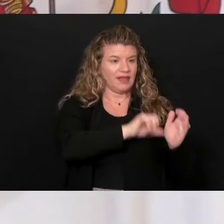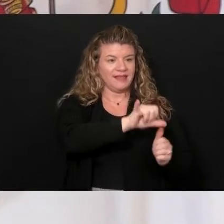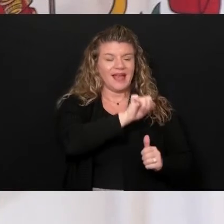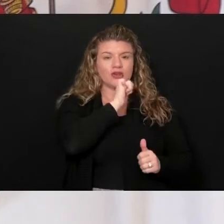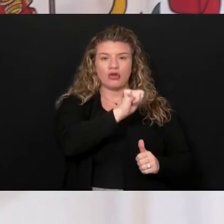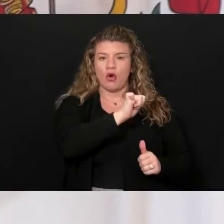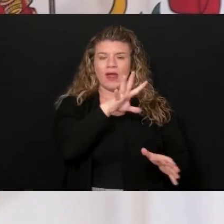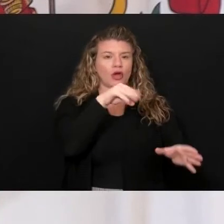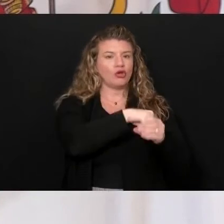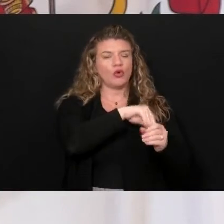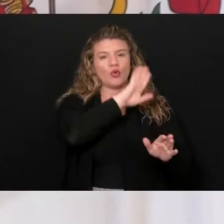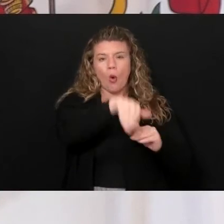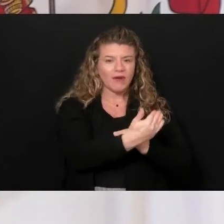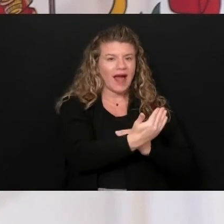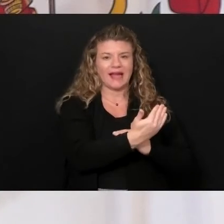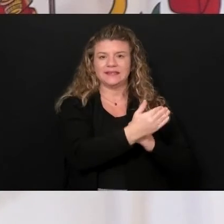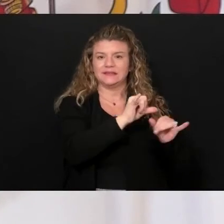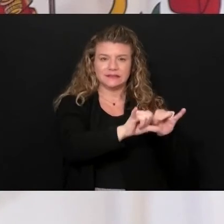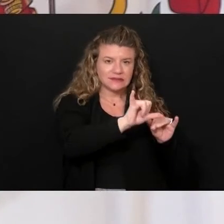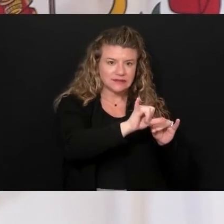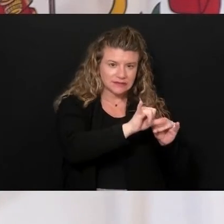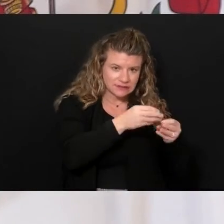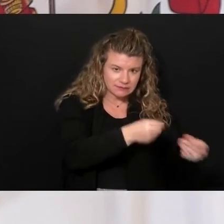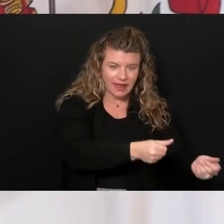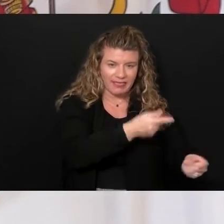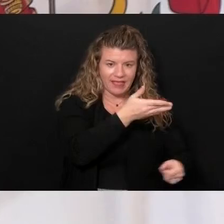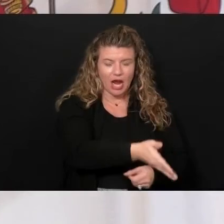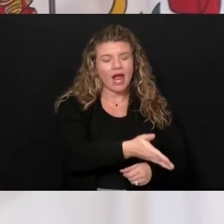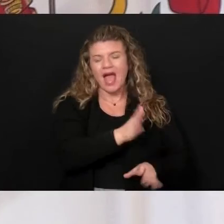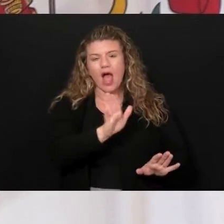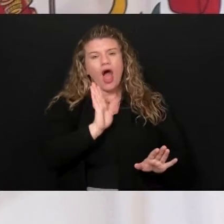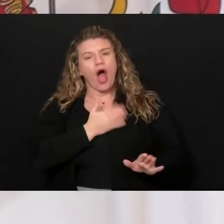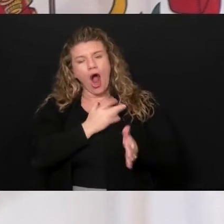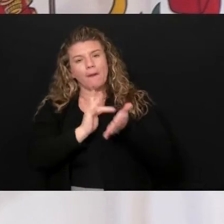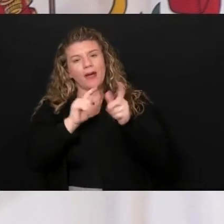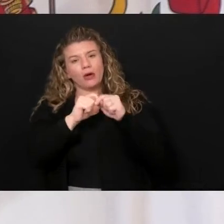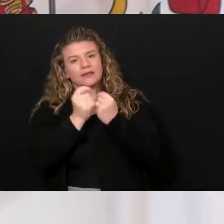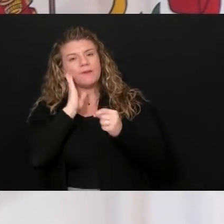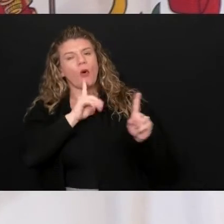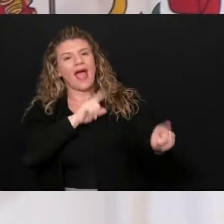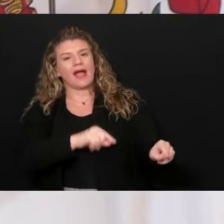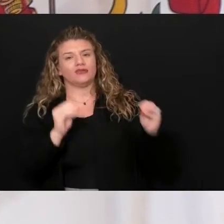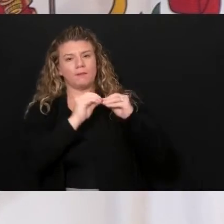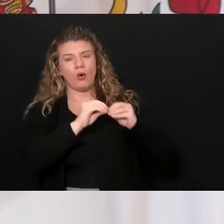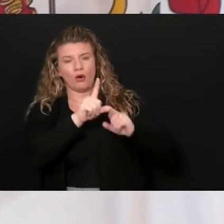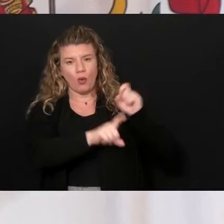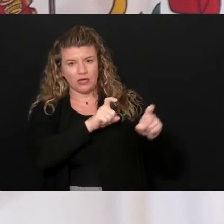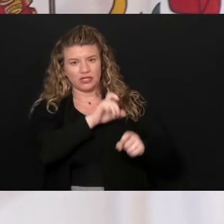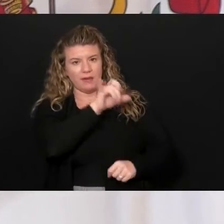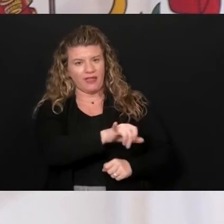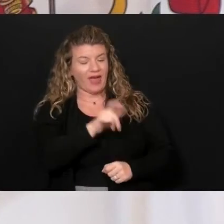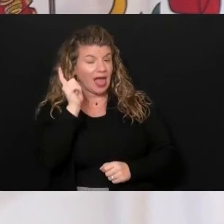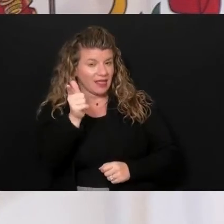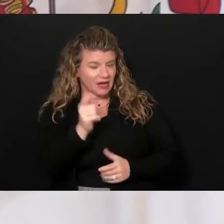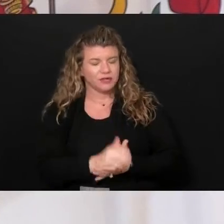can get more into that with our experts and your questions to our medical panel later on.